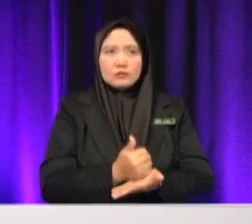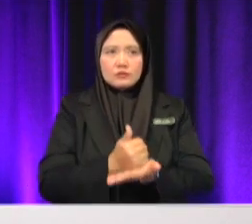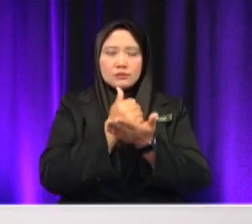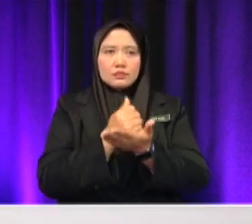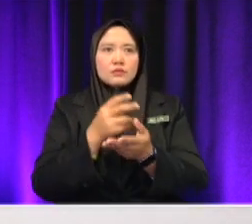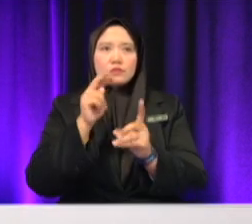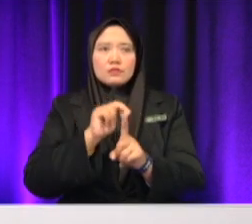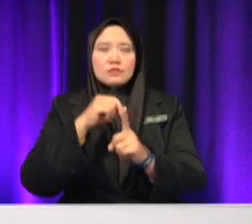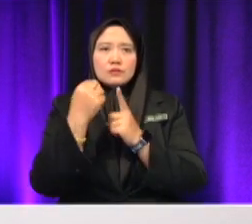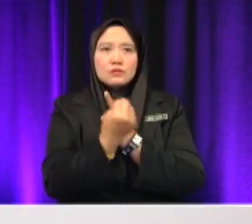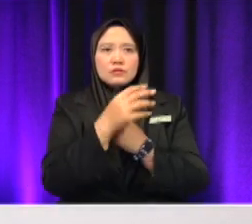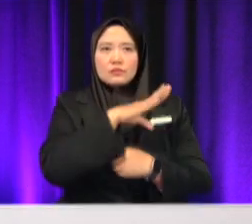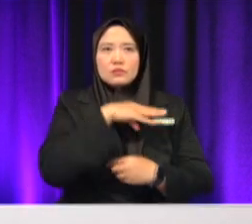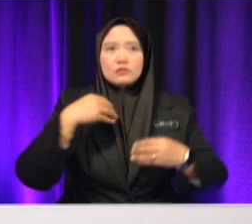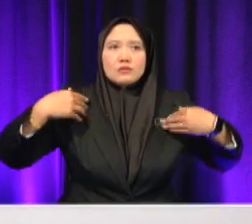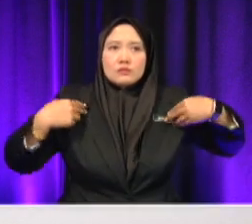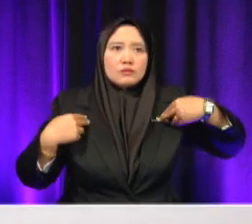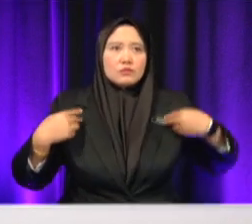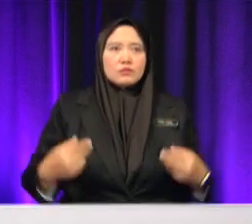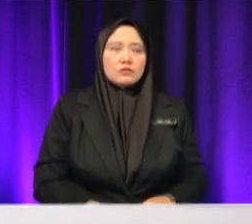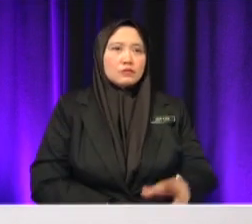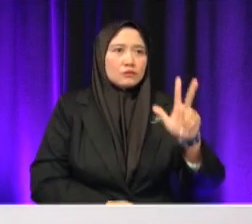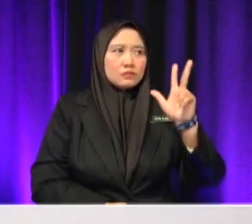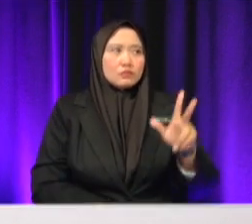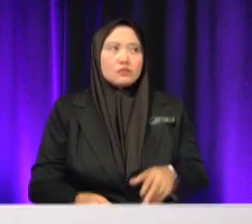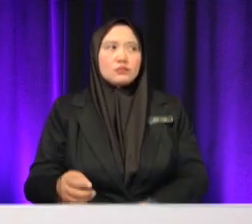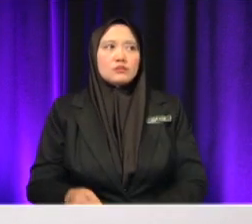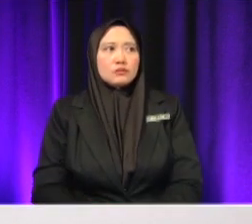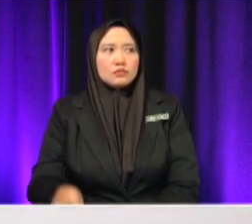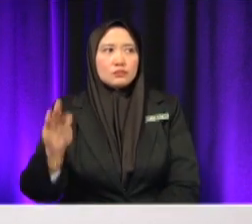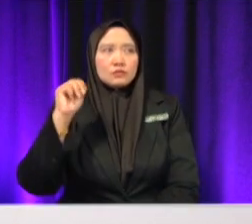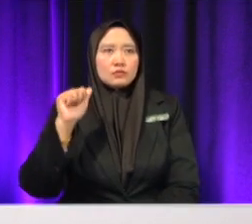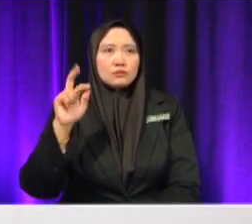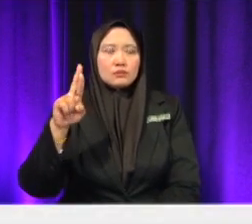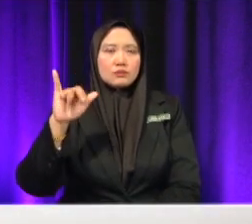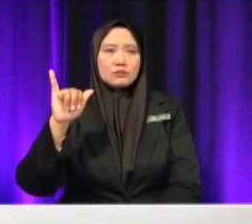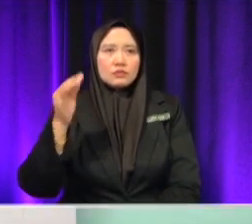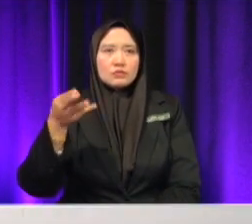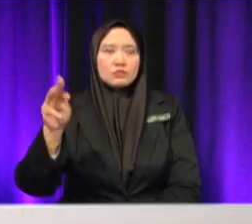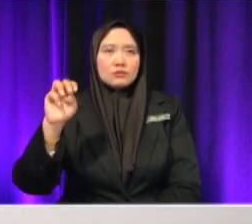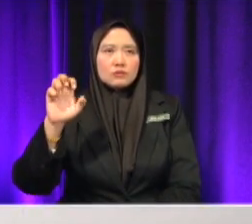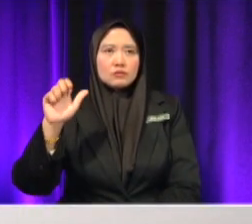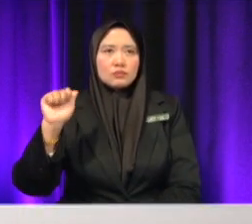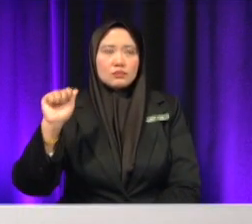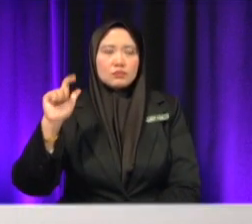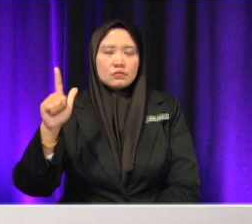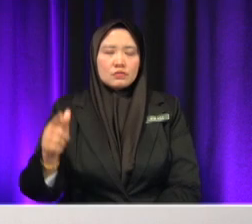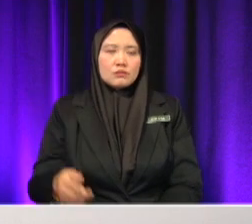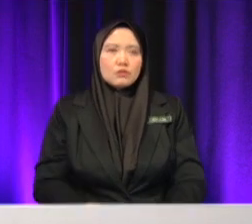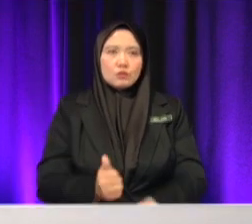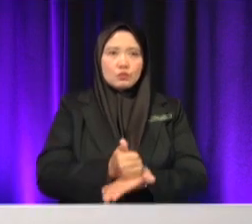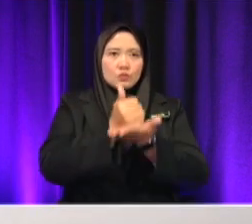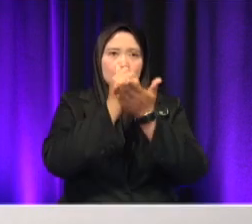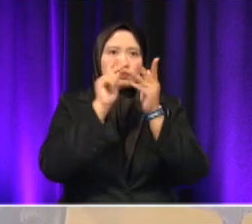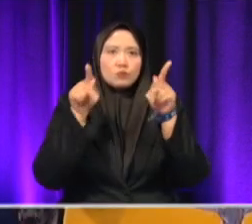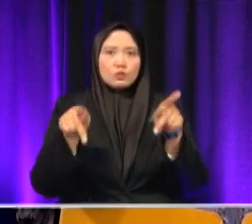and wildlife. And the last one is Mary's Meals. This charity also helps people. Okay, thank you, Alicia.